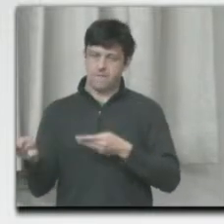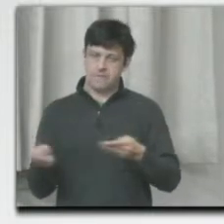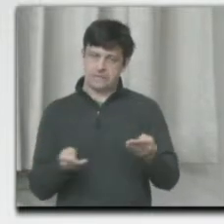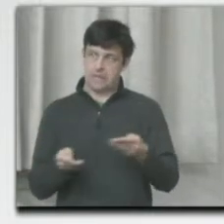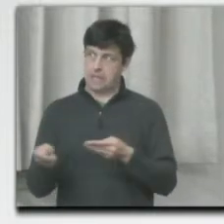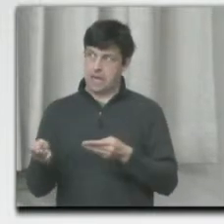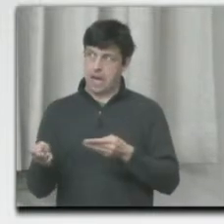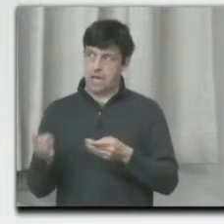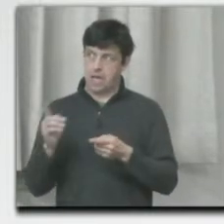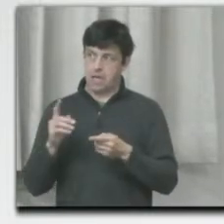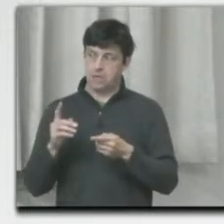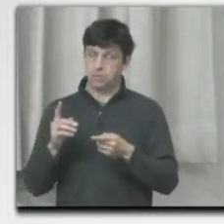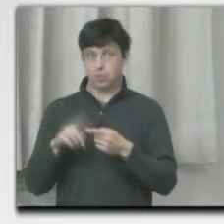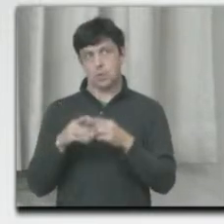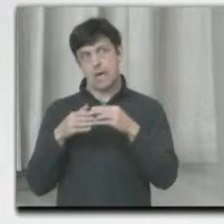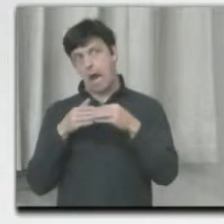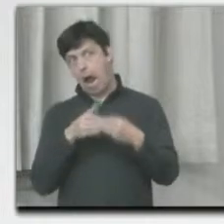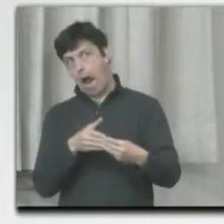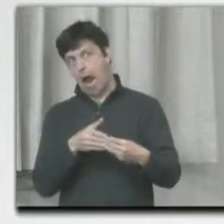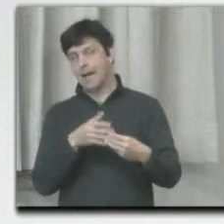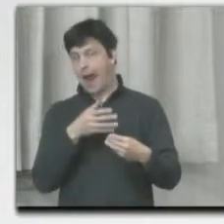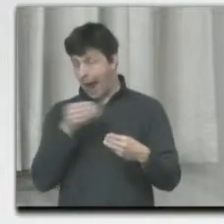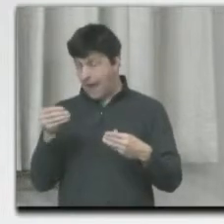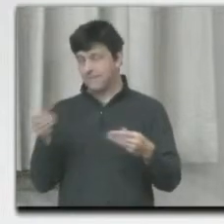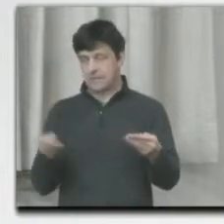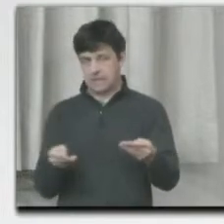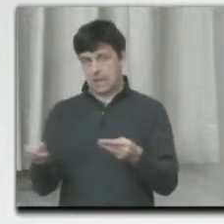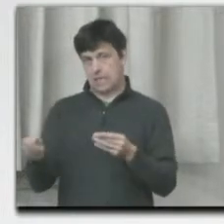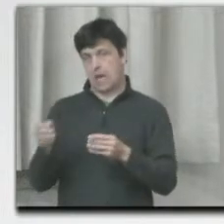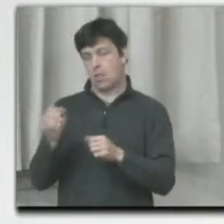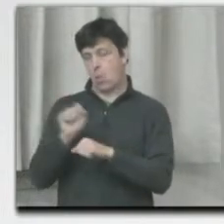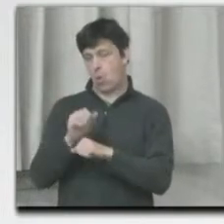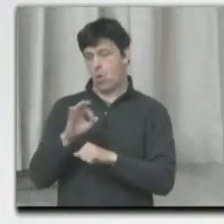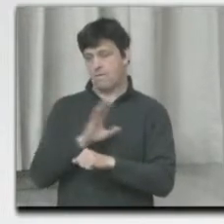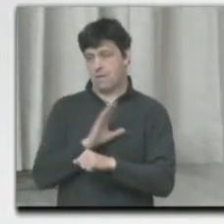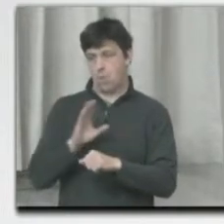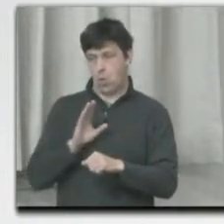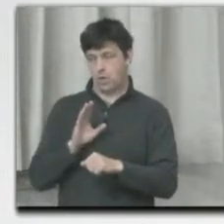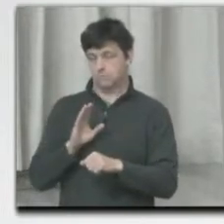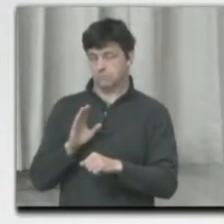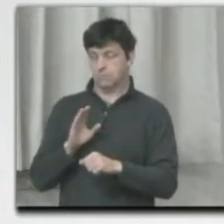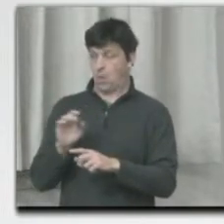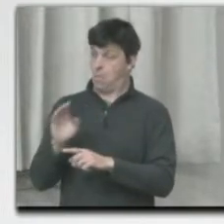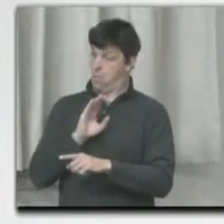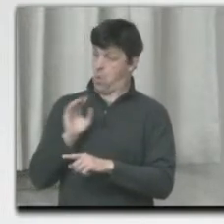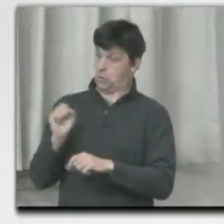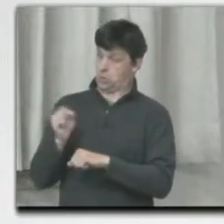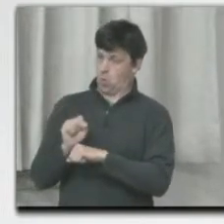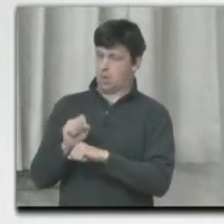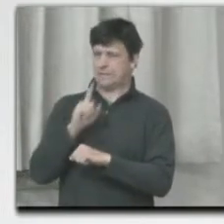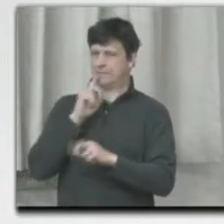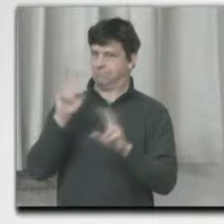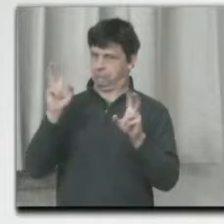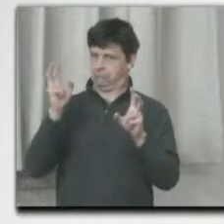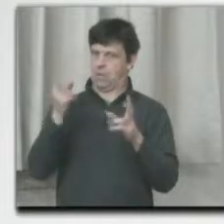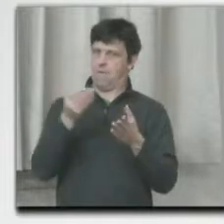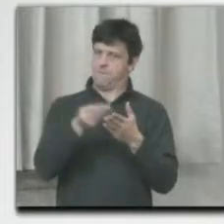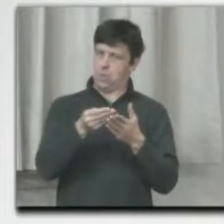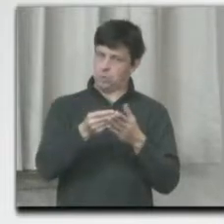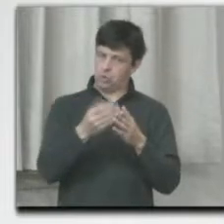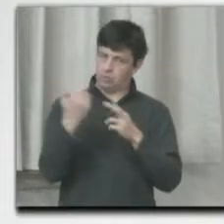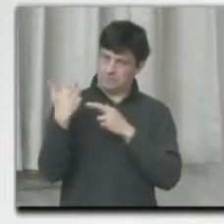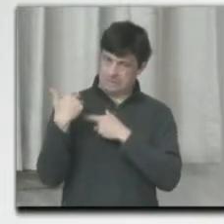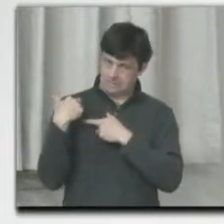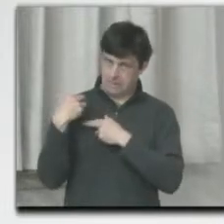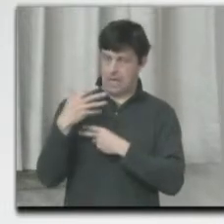to guide and facilitate the work of the board. And that work of the board is about fiduciary responsibilities, and it's